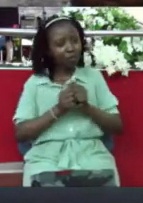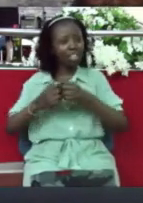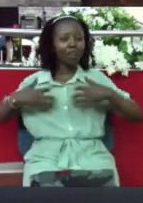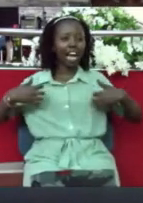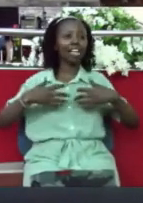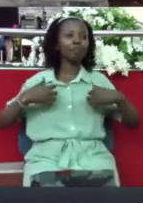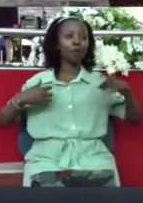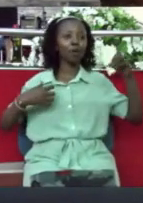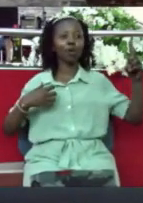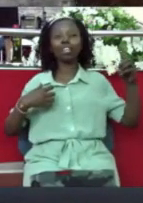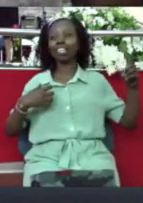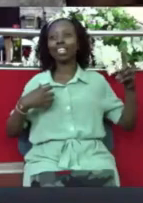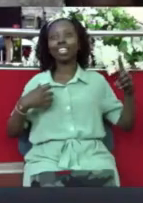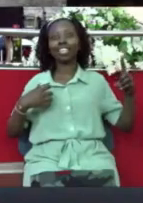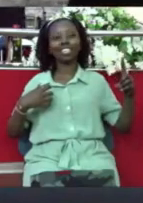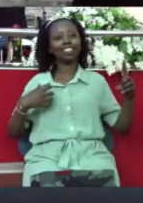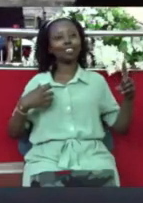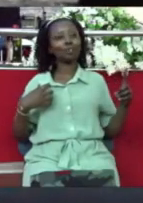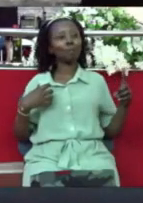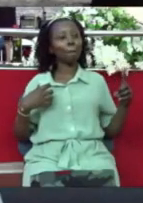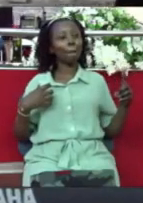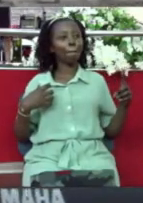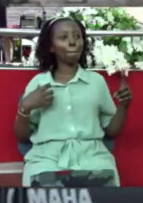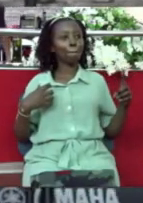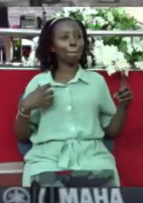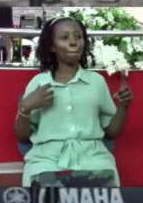anyway. Mwenye anatembea pamoja na punda.